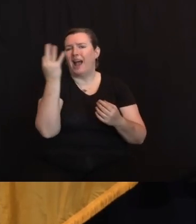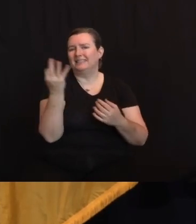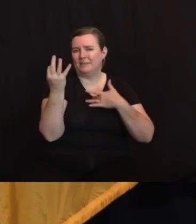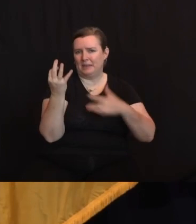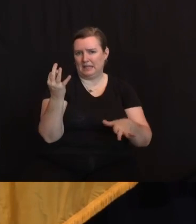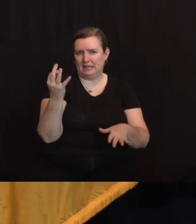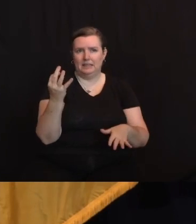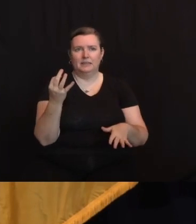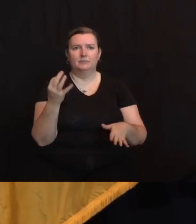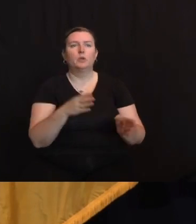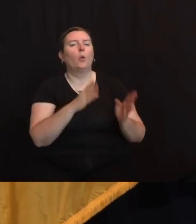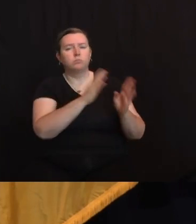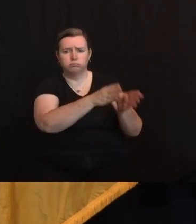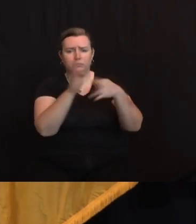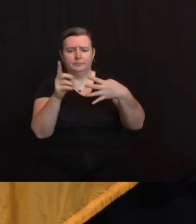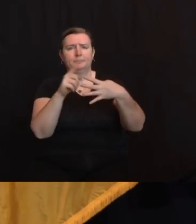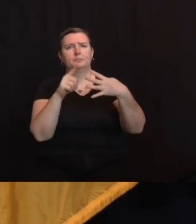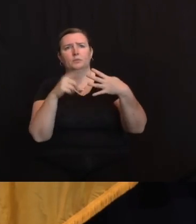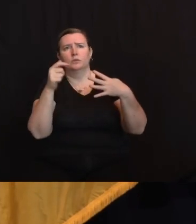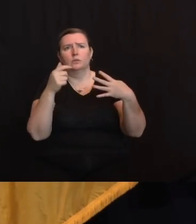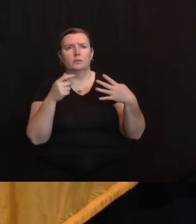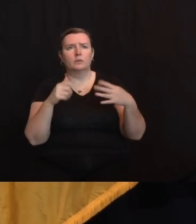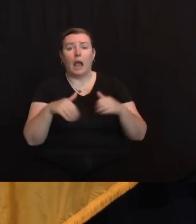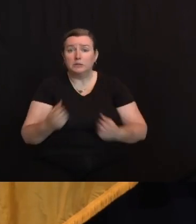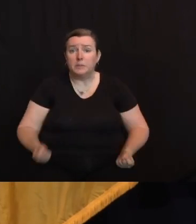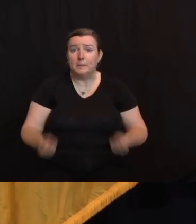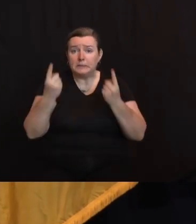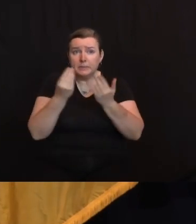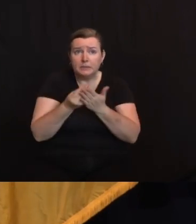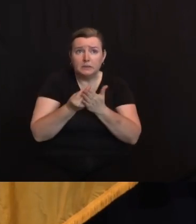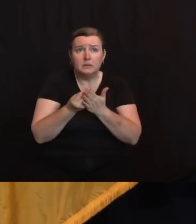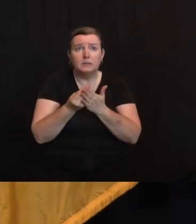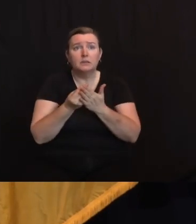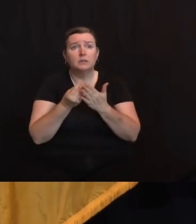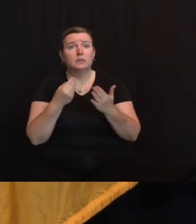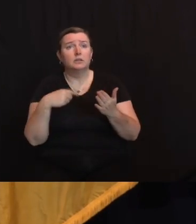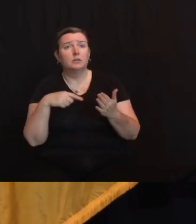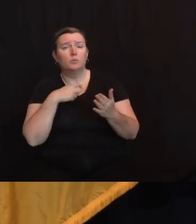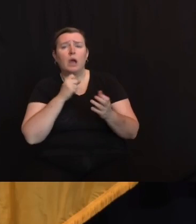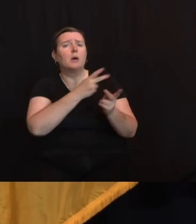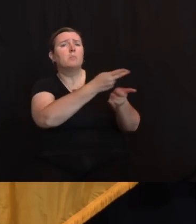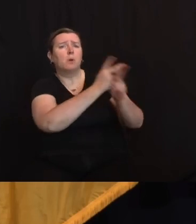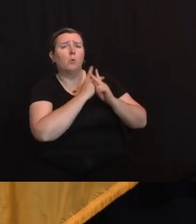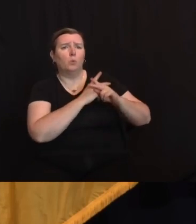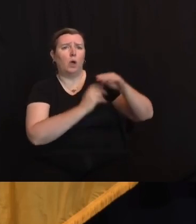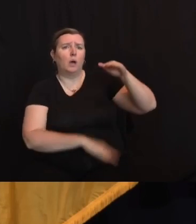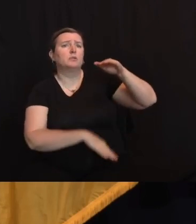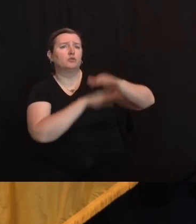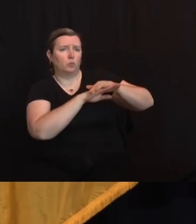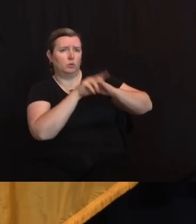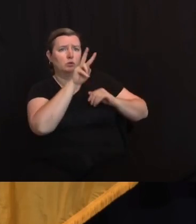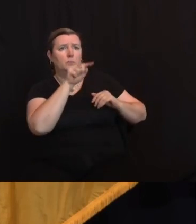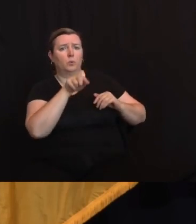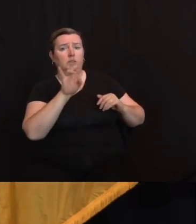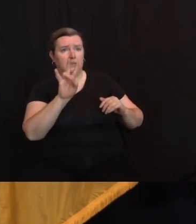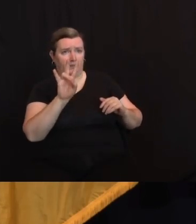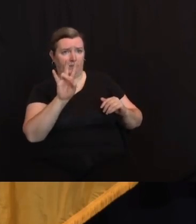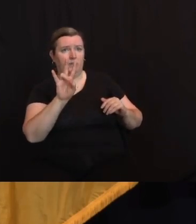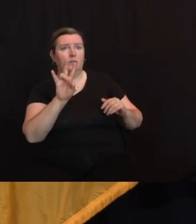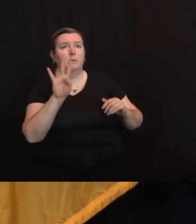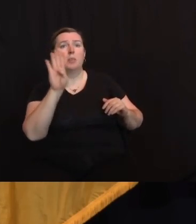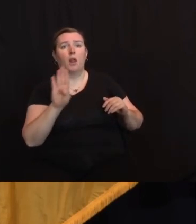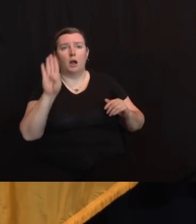spend, it is the latitude to borrow up to 2.7 plus 7.2 for a total of